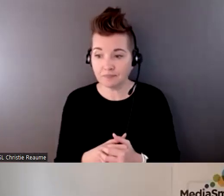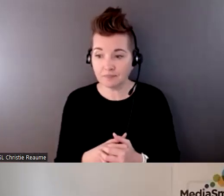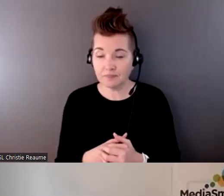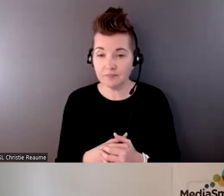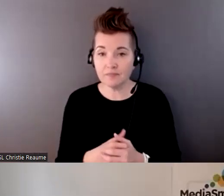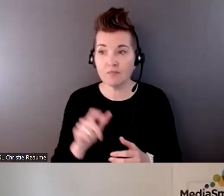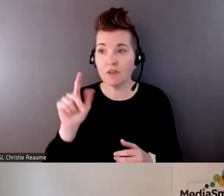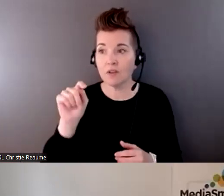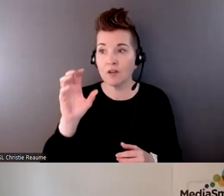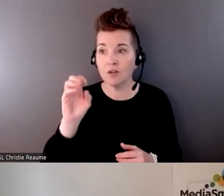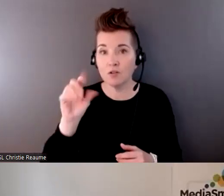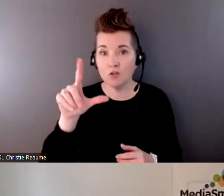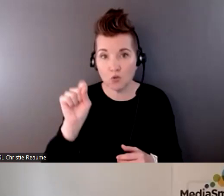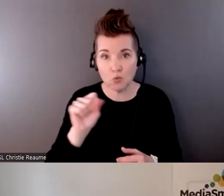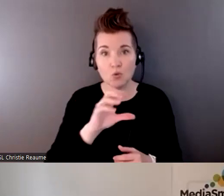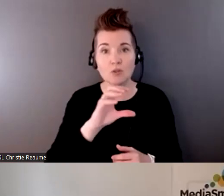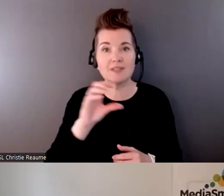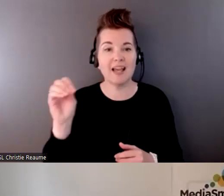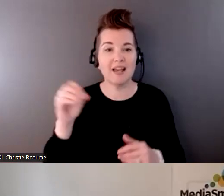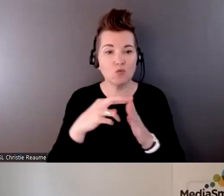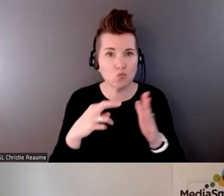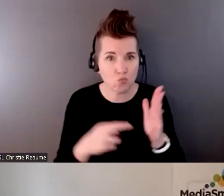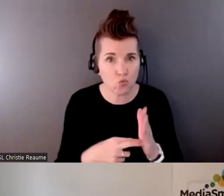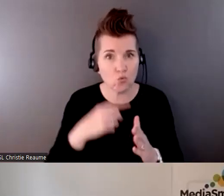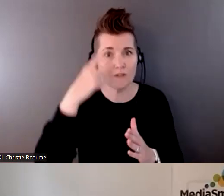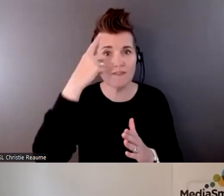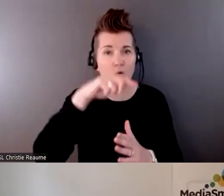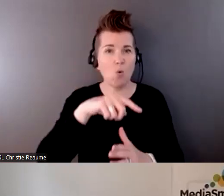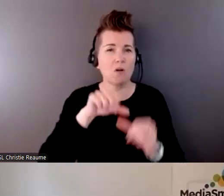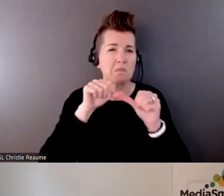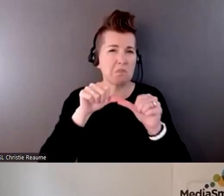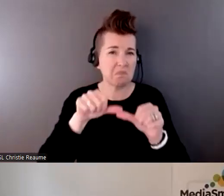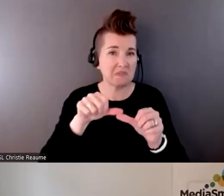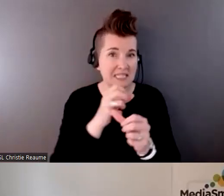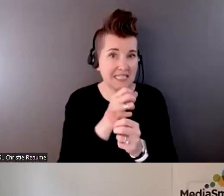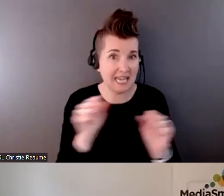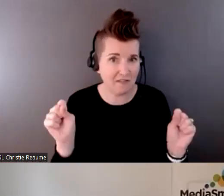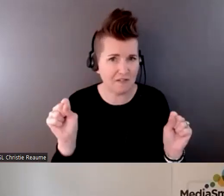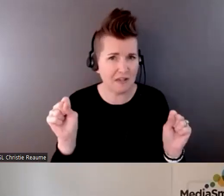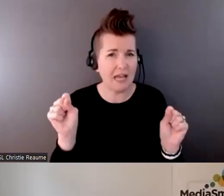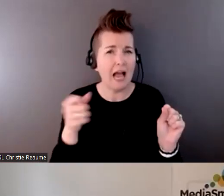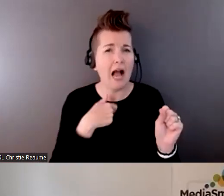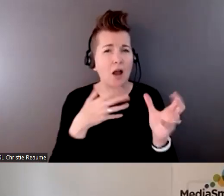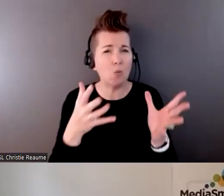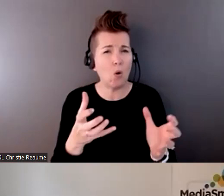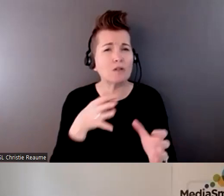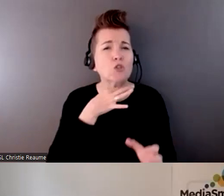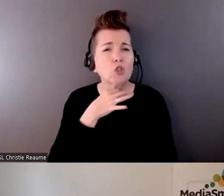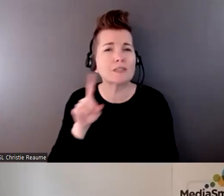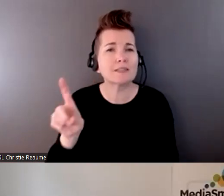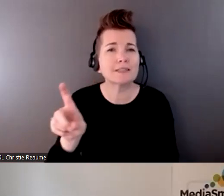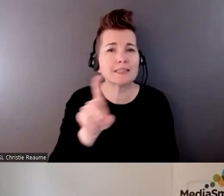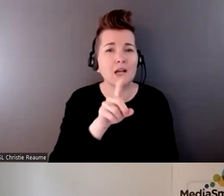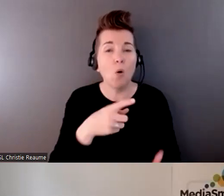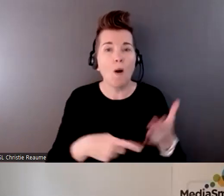principles for keeping safe but I guess I'll take it one step one step further let's say something does happen you